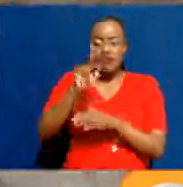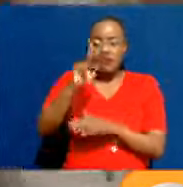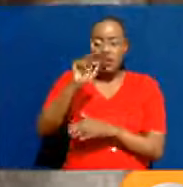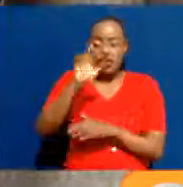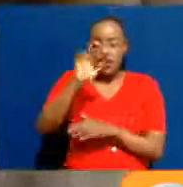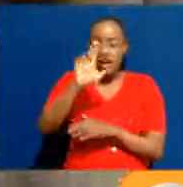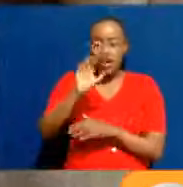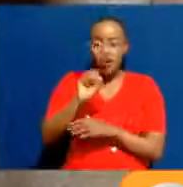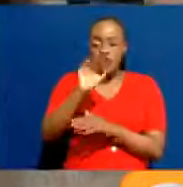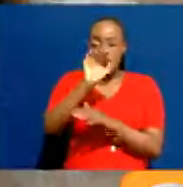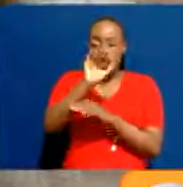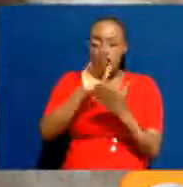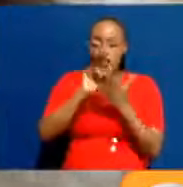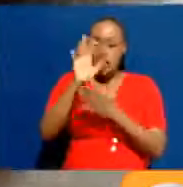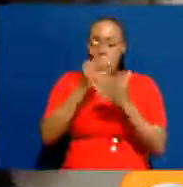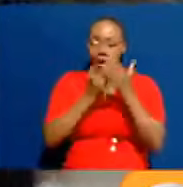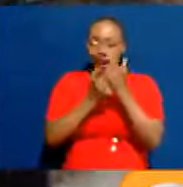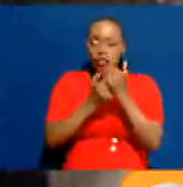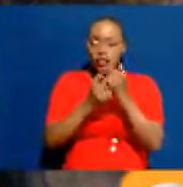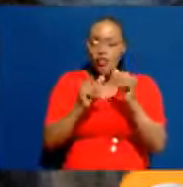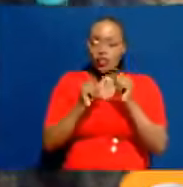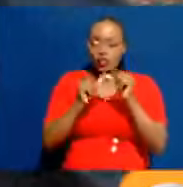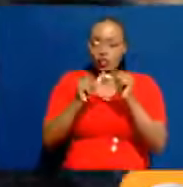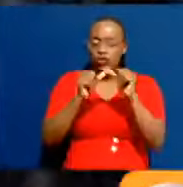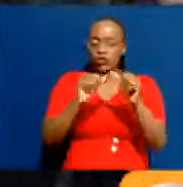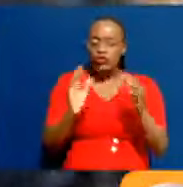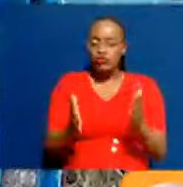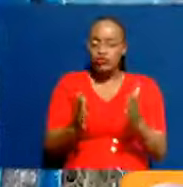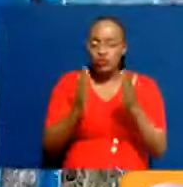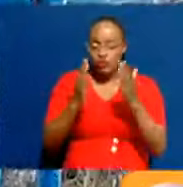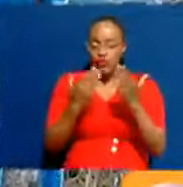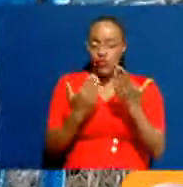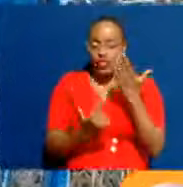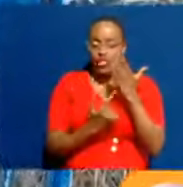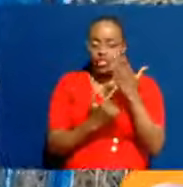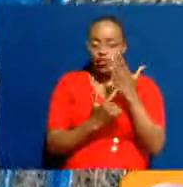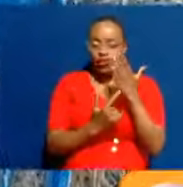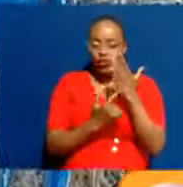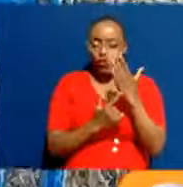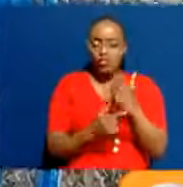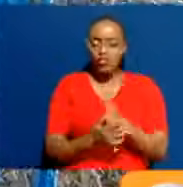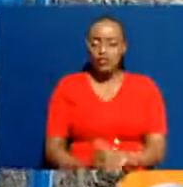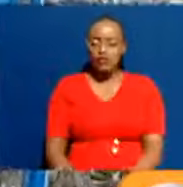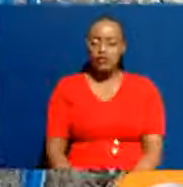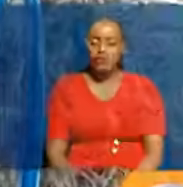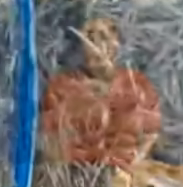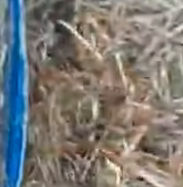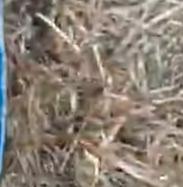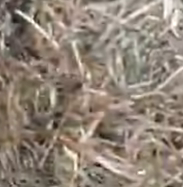calling for more partnerships to further upscale the technology. Dennis Otieno,